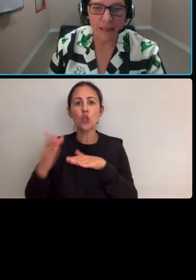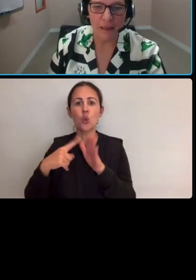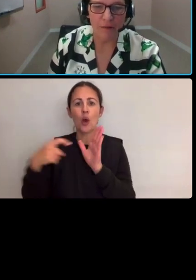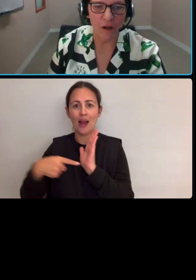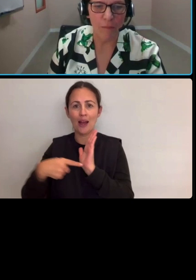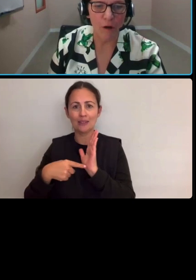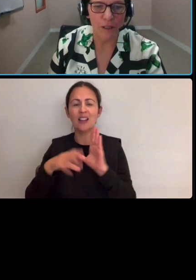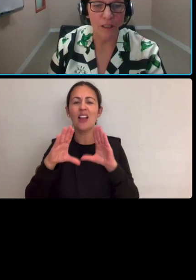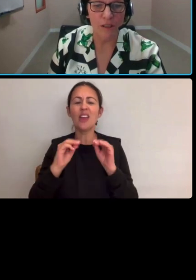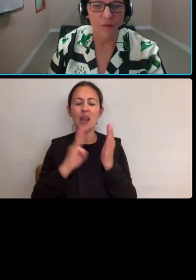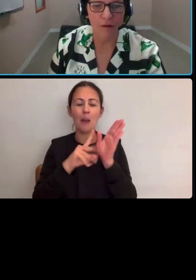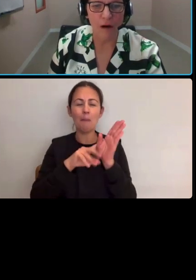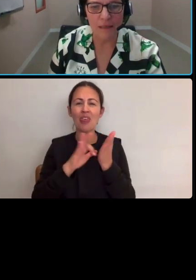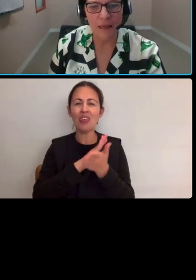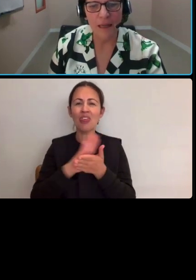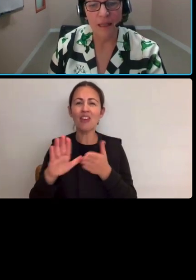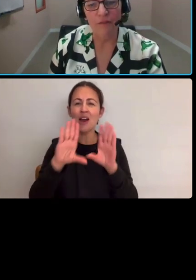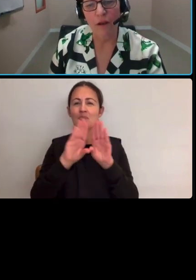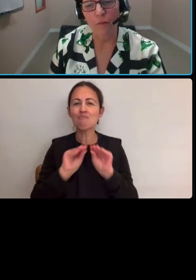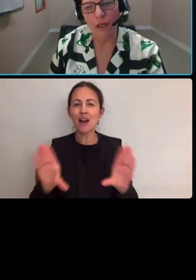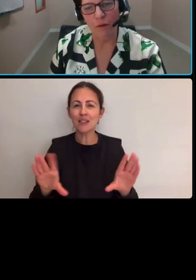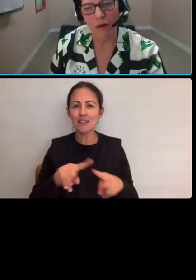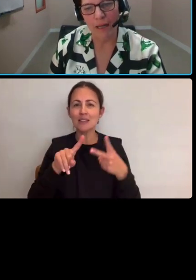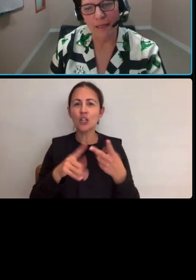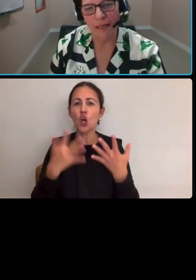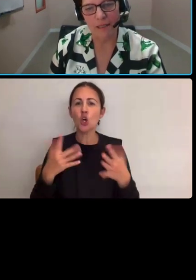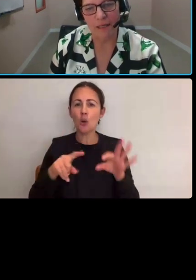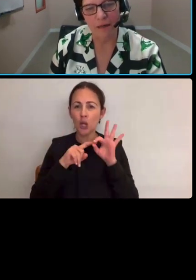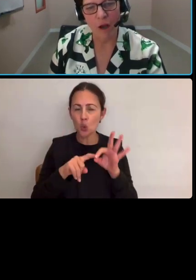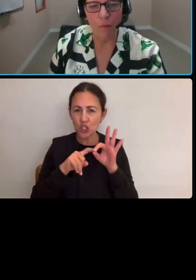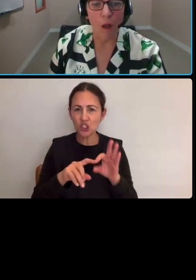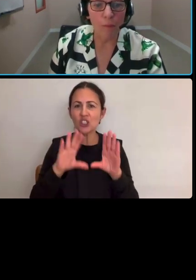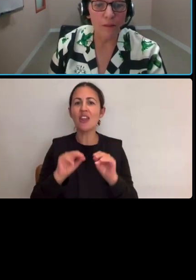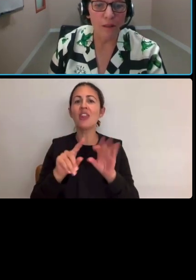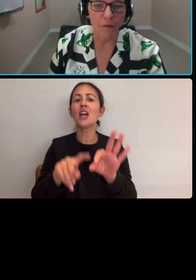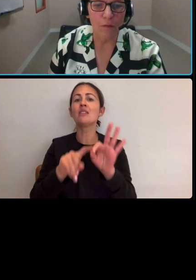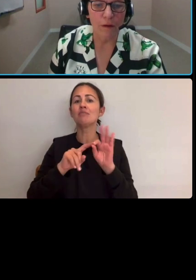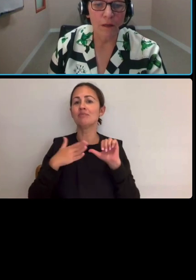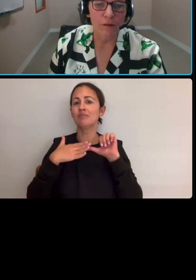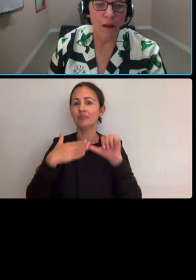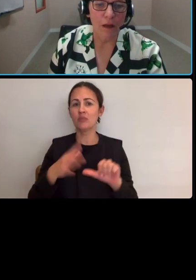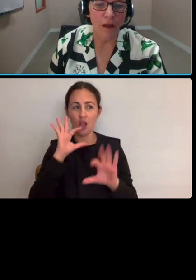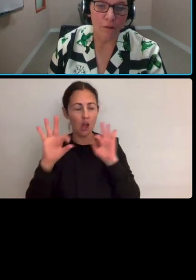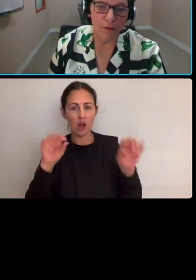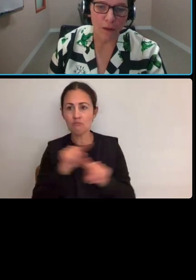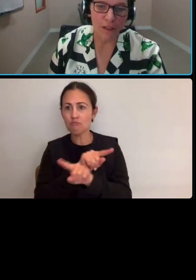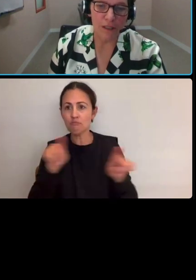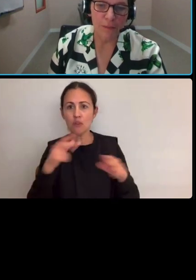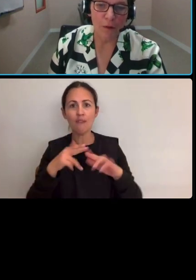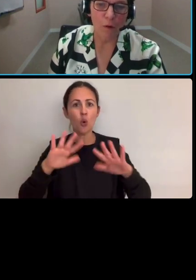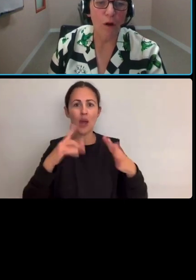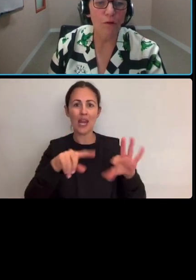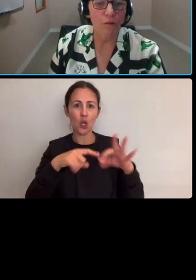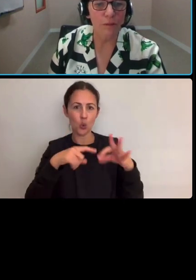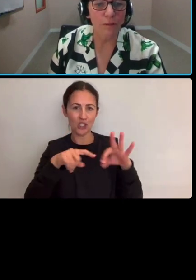myth busting in some of the common questions we were asked, then follow with a Q&A session where we'll open the floor to your